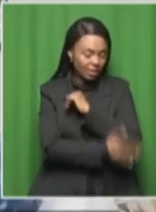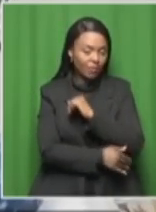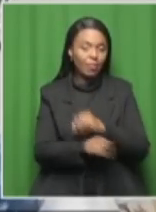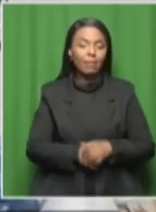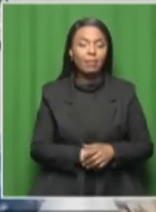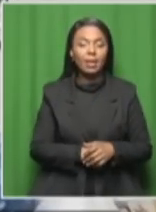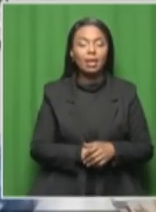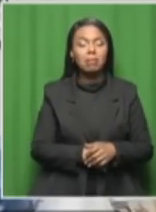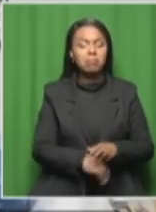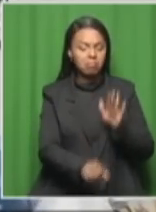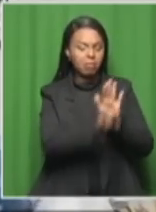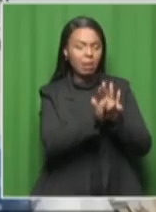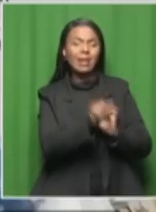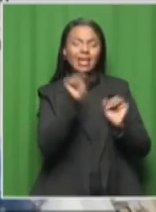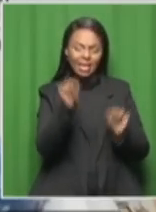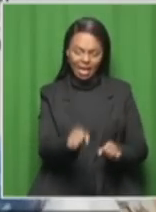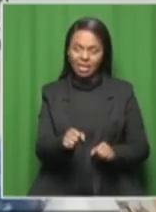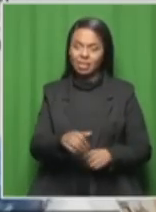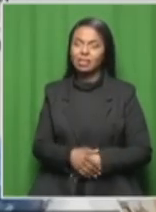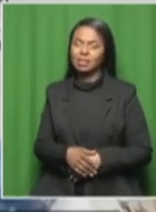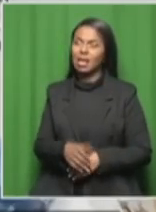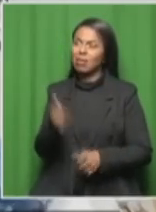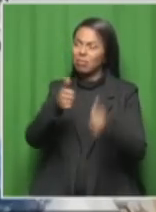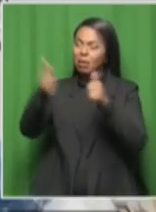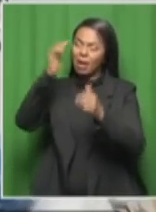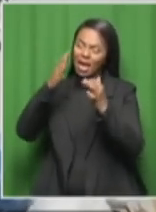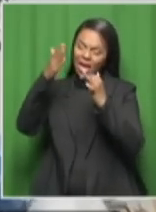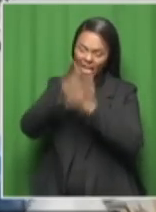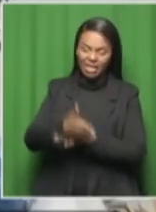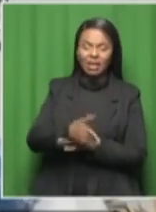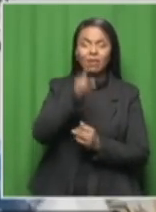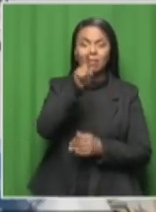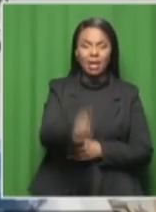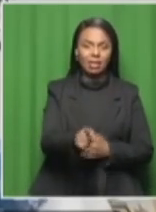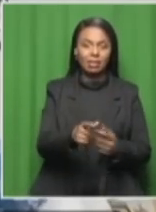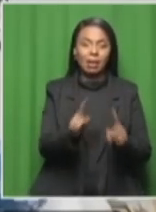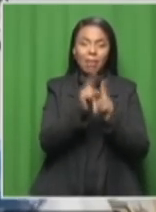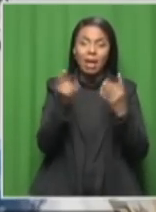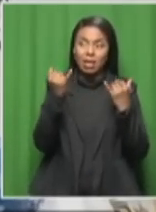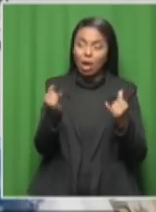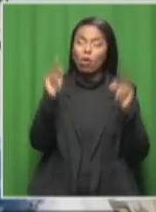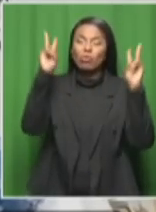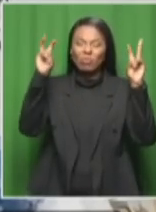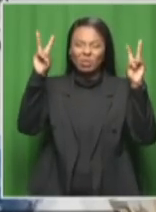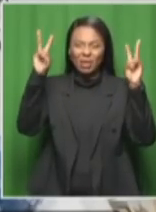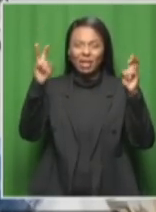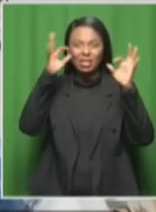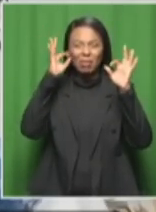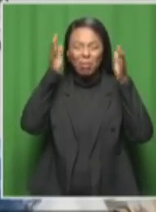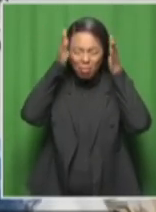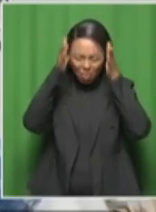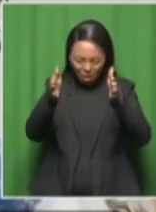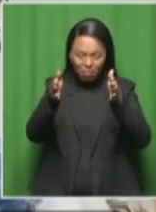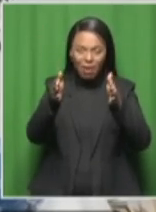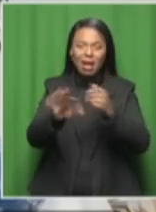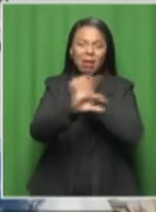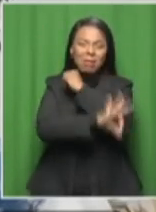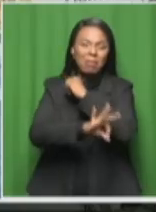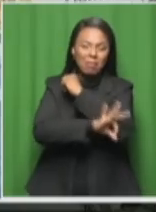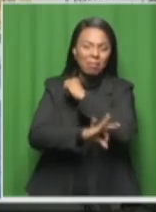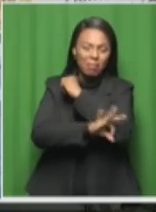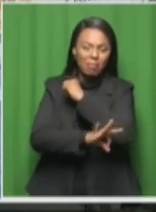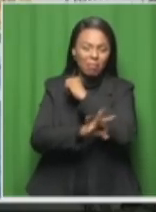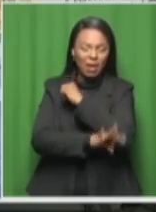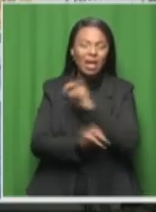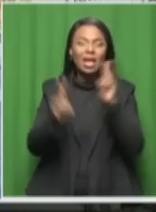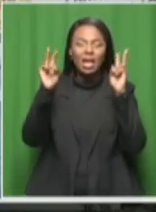that the easiest to enter is South Africa. Basically, he was talking about our immigration and refugee laws. I do